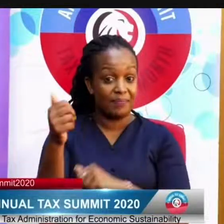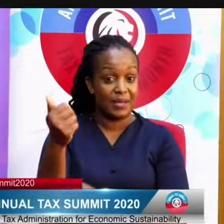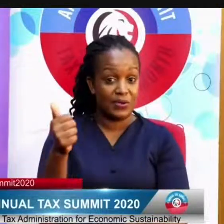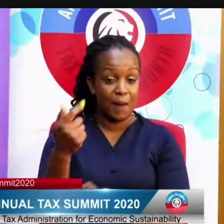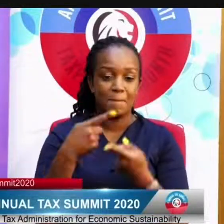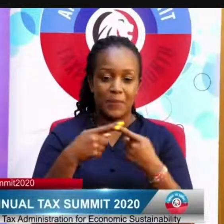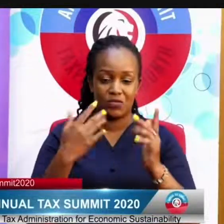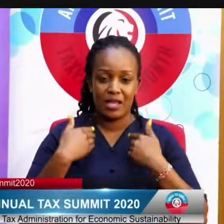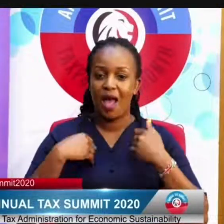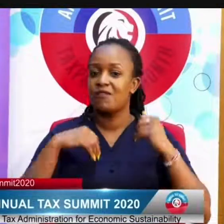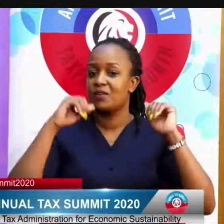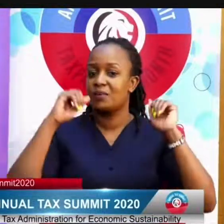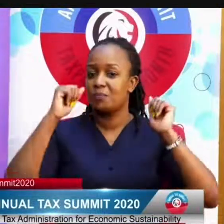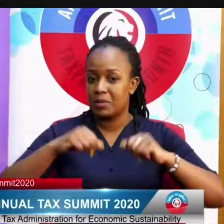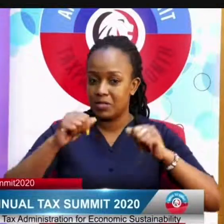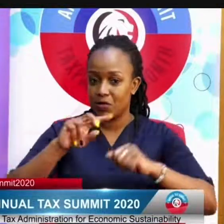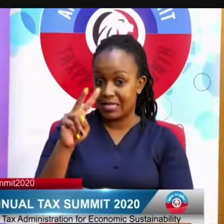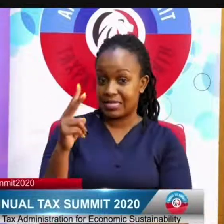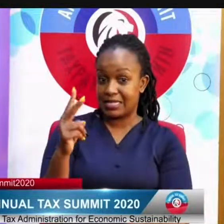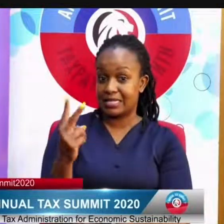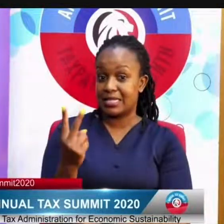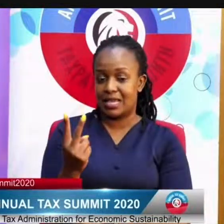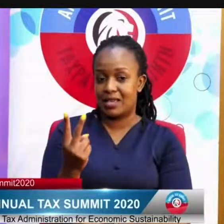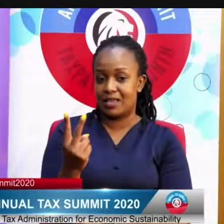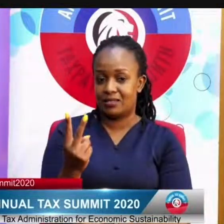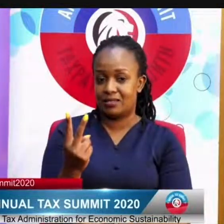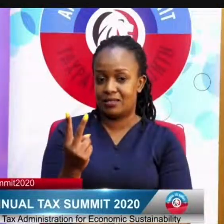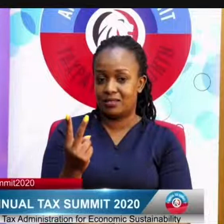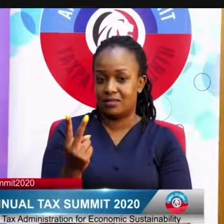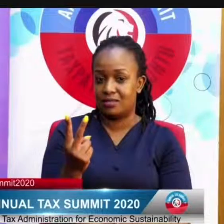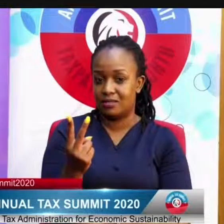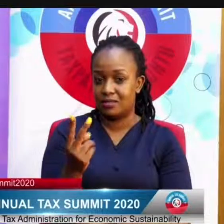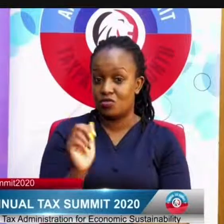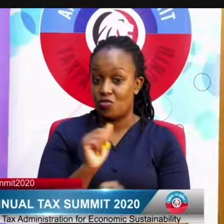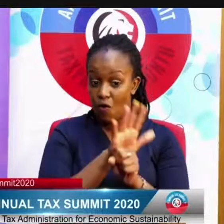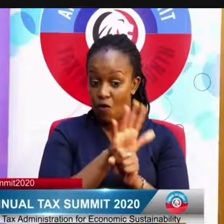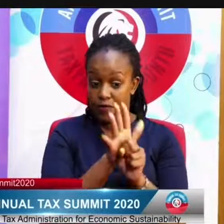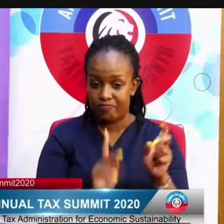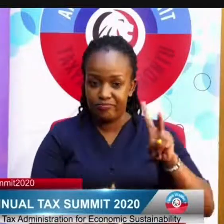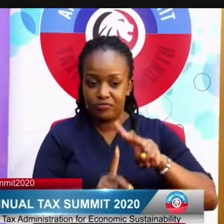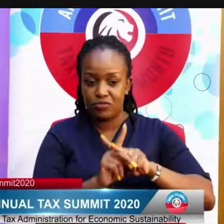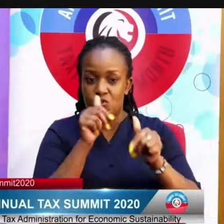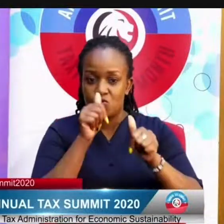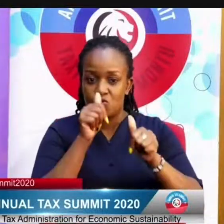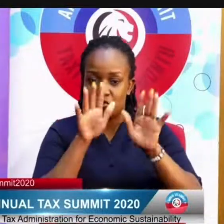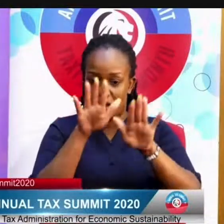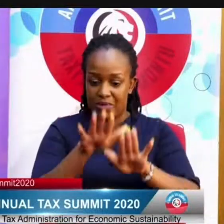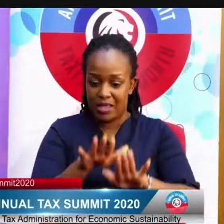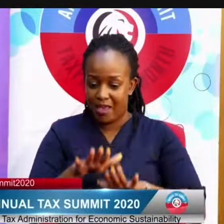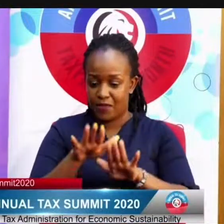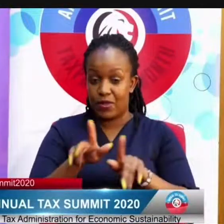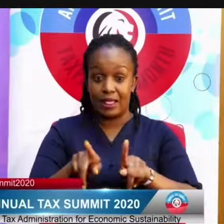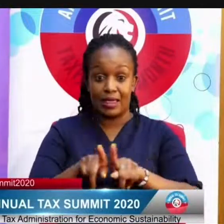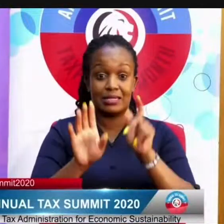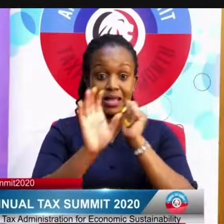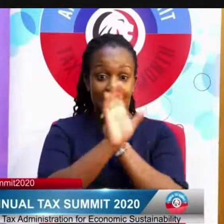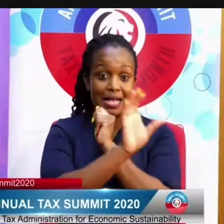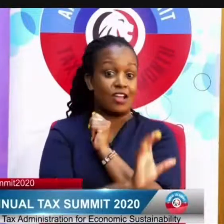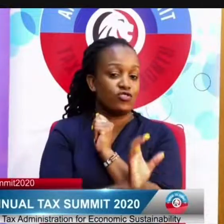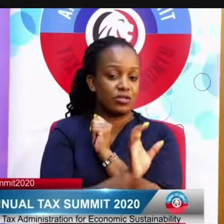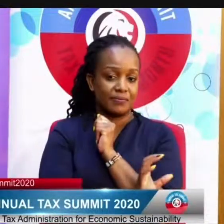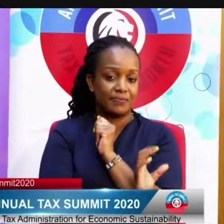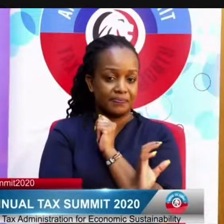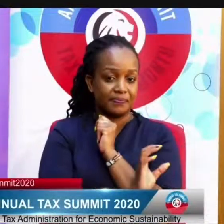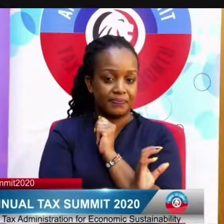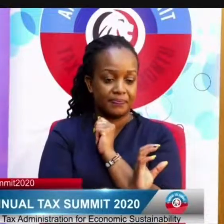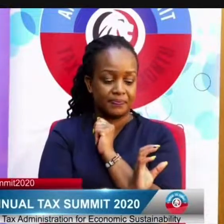wave that we are pretty much conscious of as a country. And I think there are a number